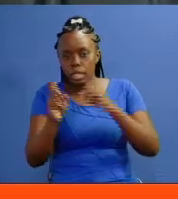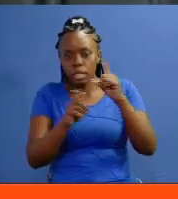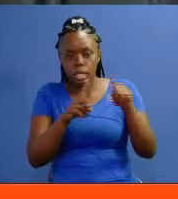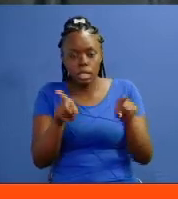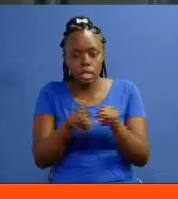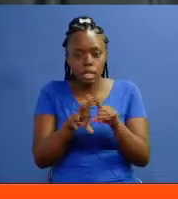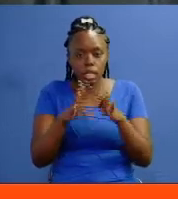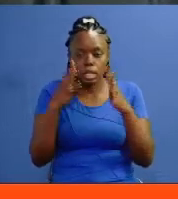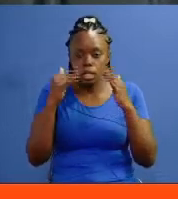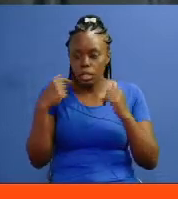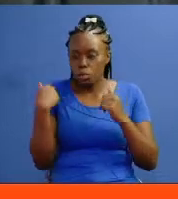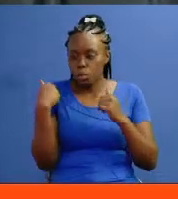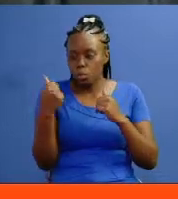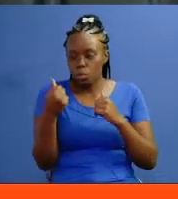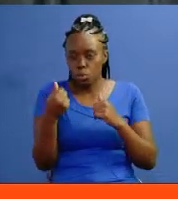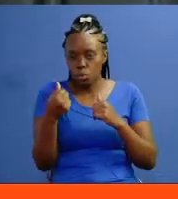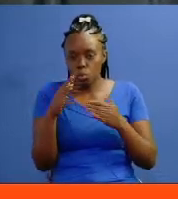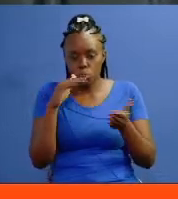population